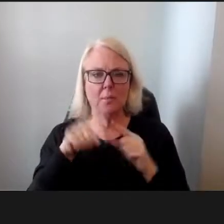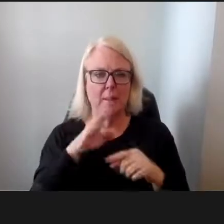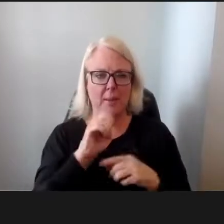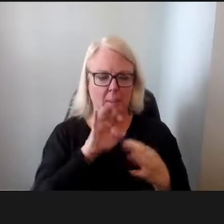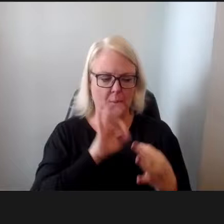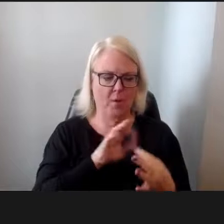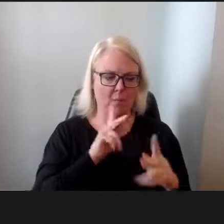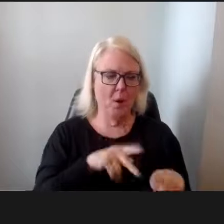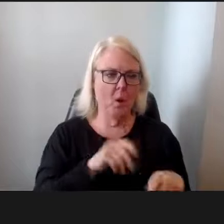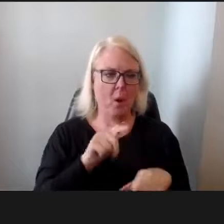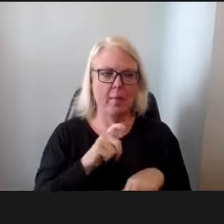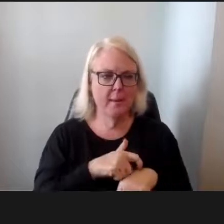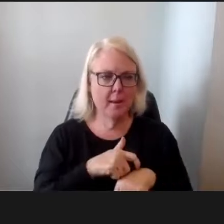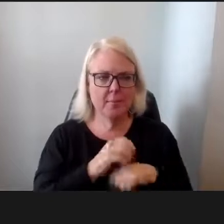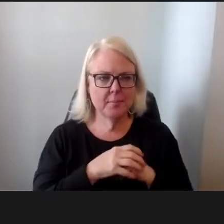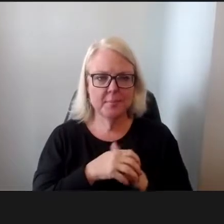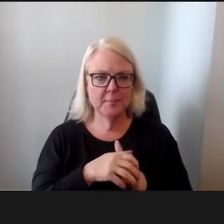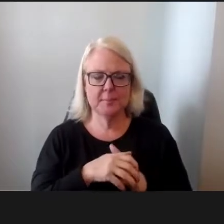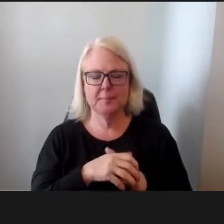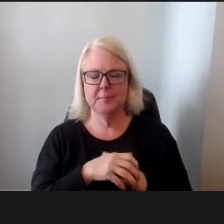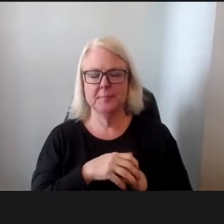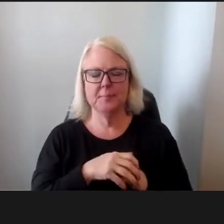person all the time.